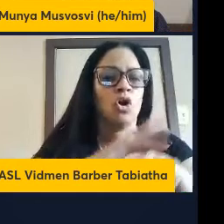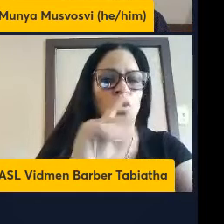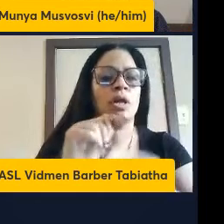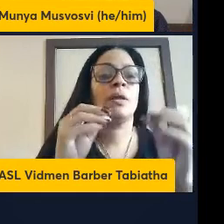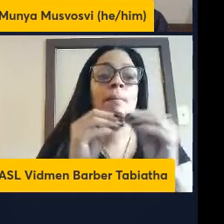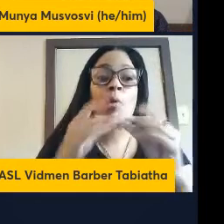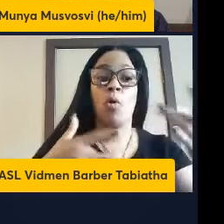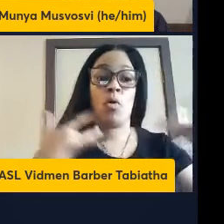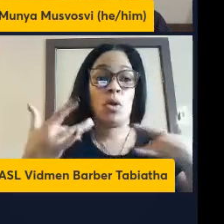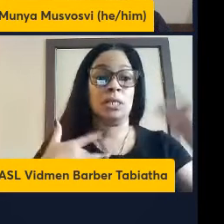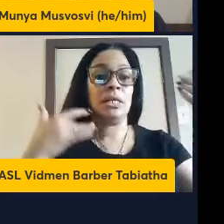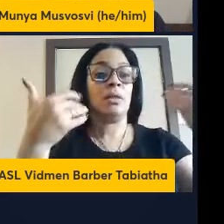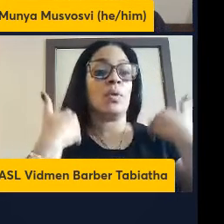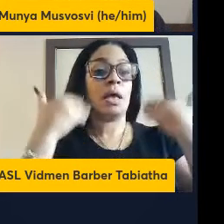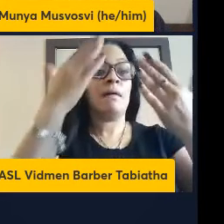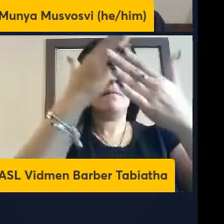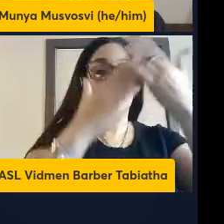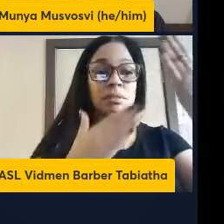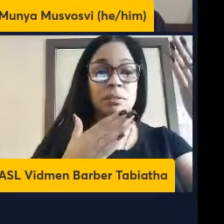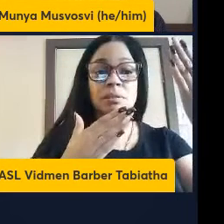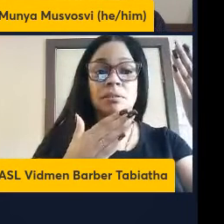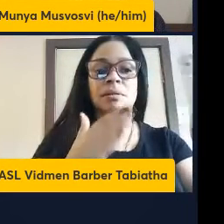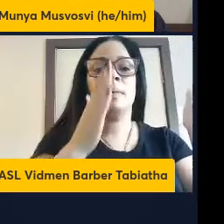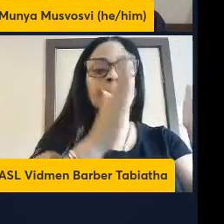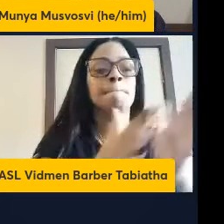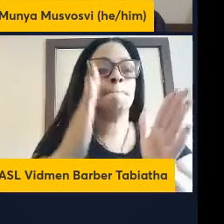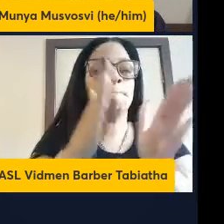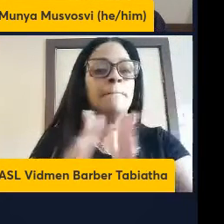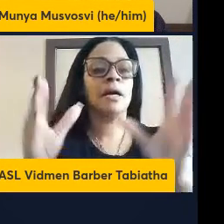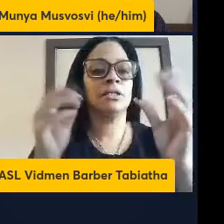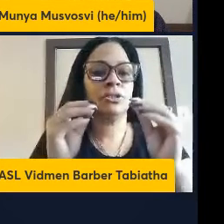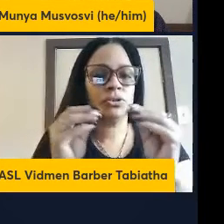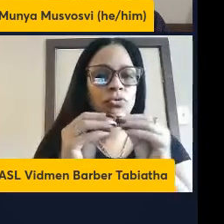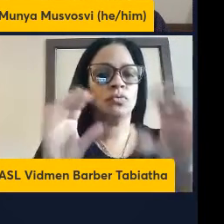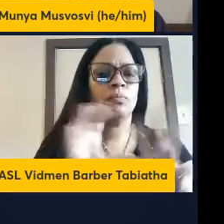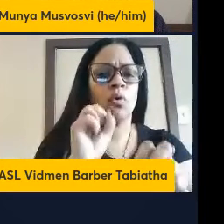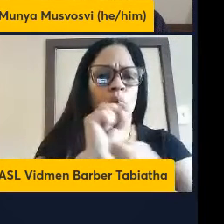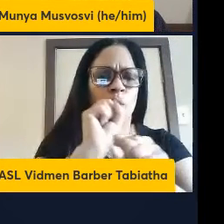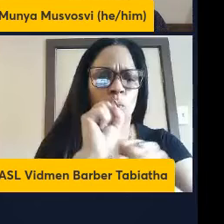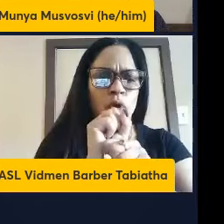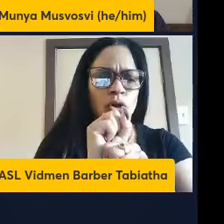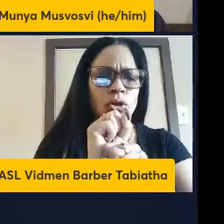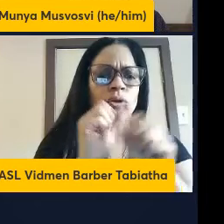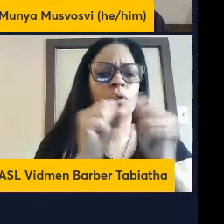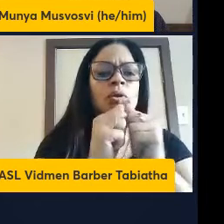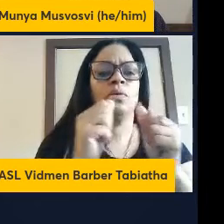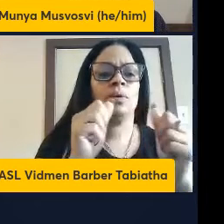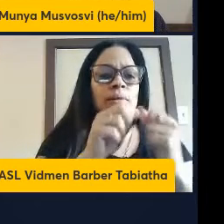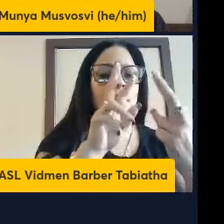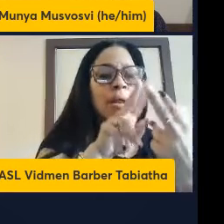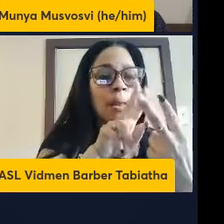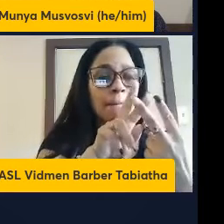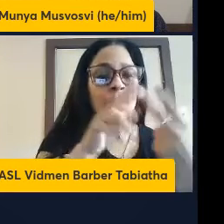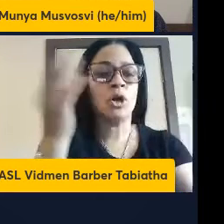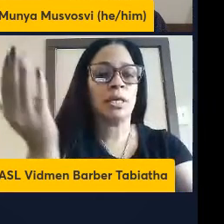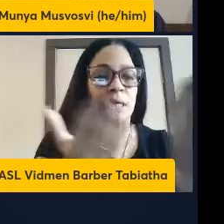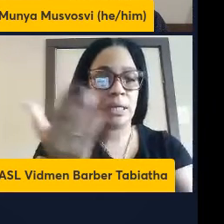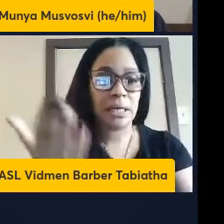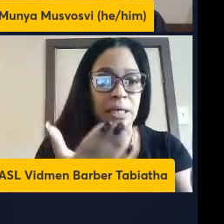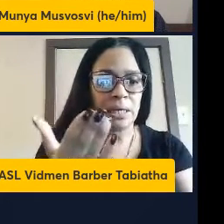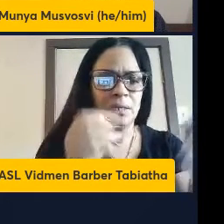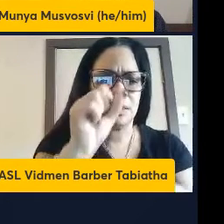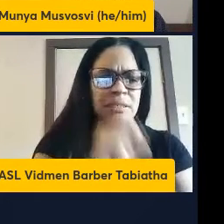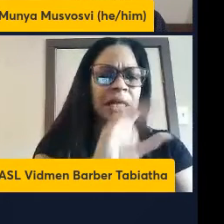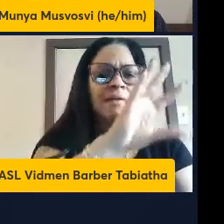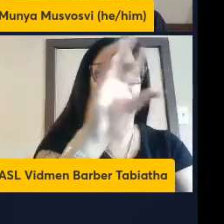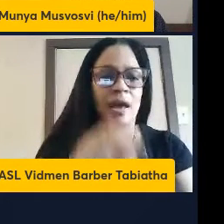excitingly, we have some plans to do some preclinical work with some partners here in South Africa. So